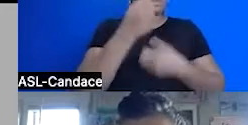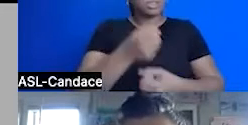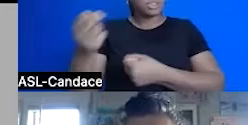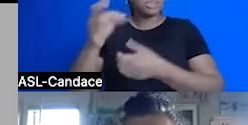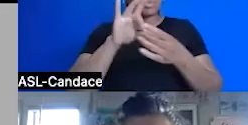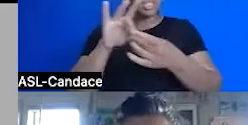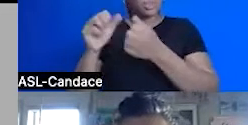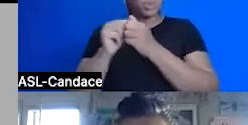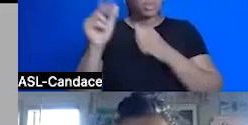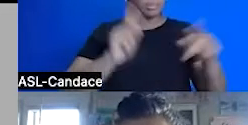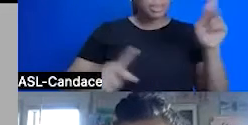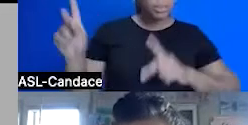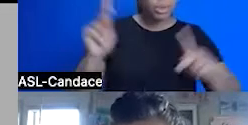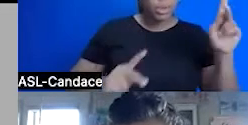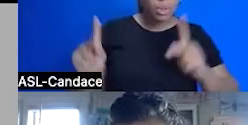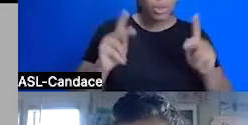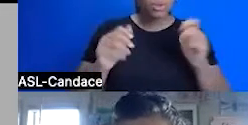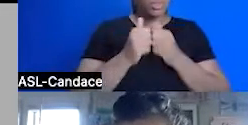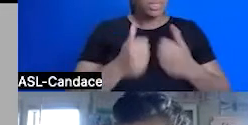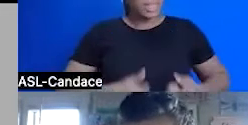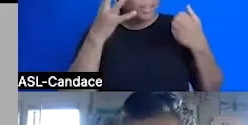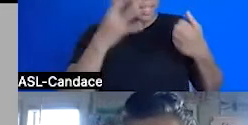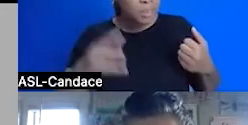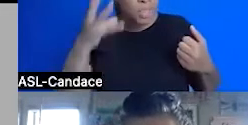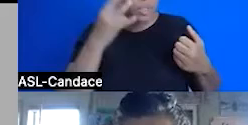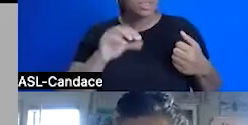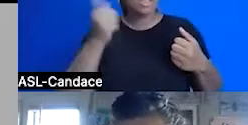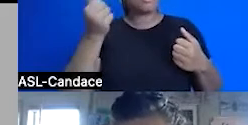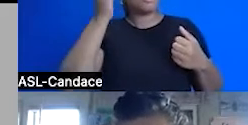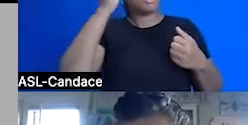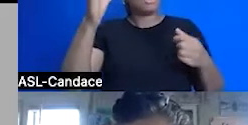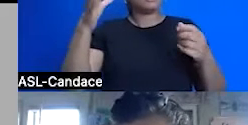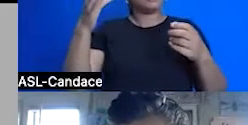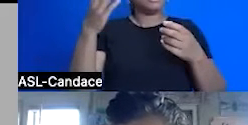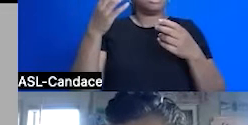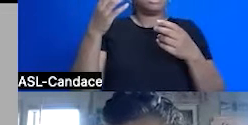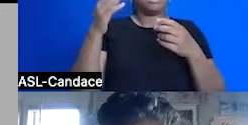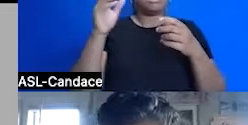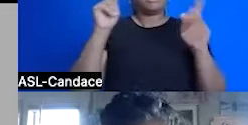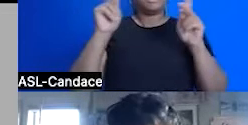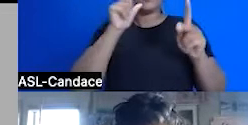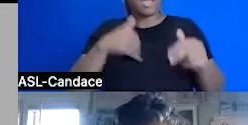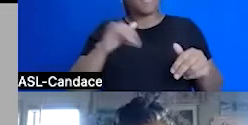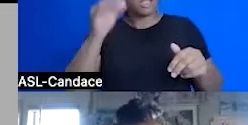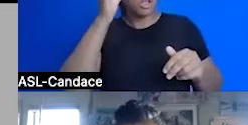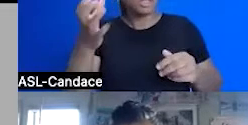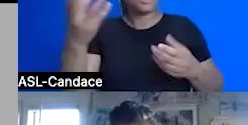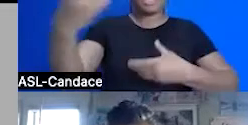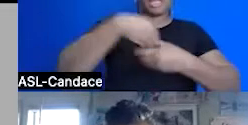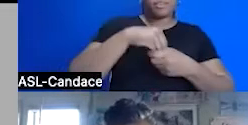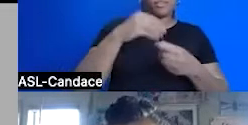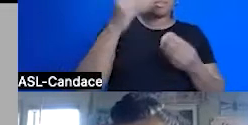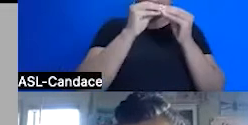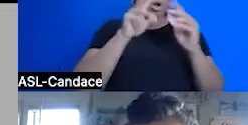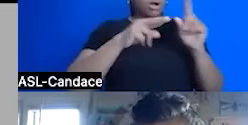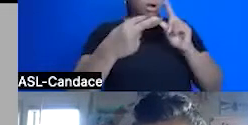people with lived experience or other knowledge holders that will enable deep insight into the story? And